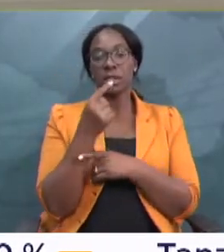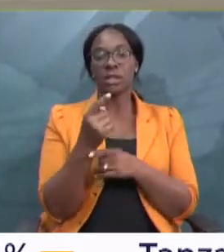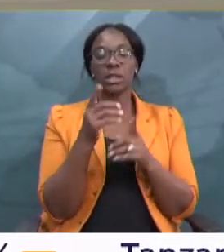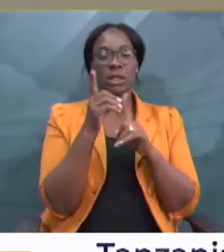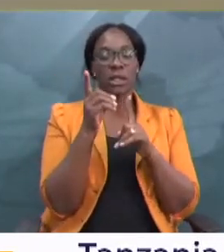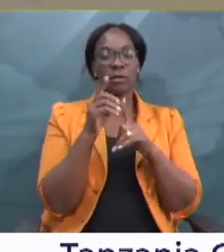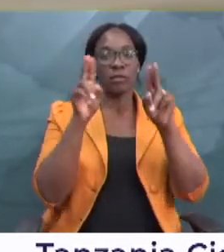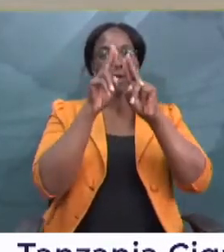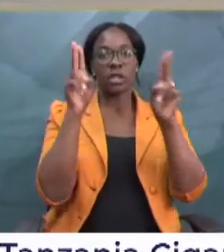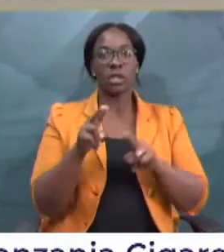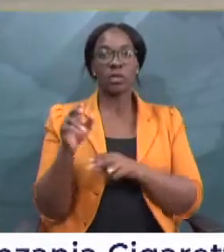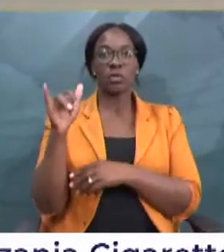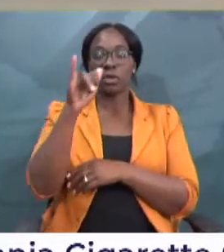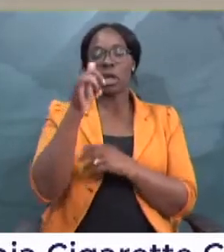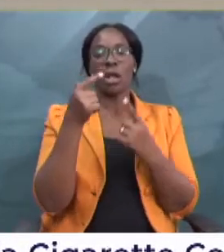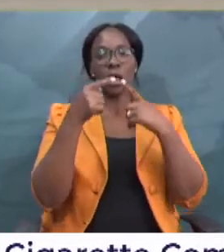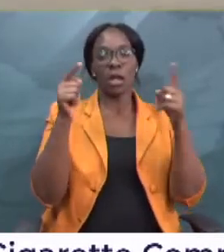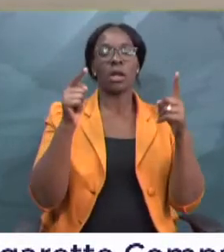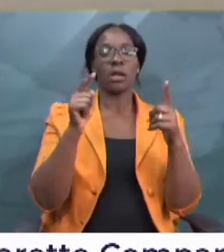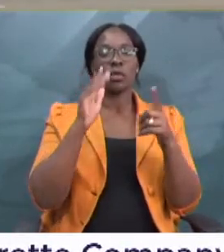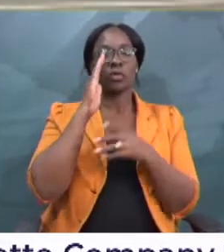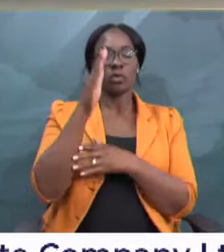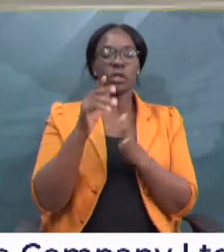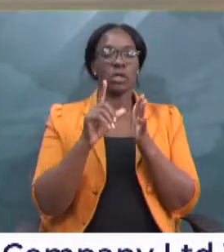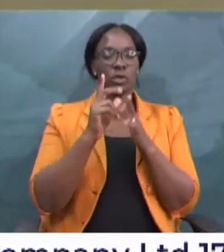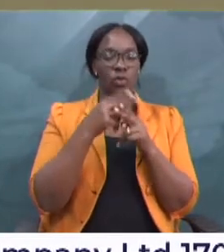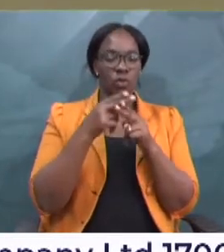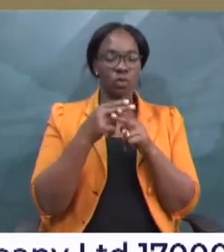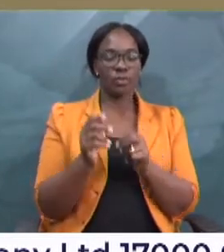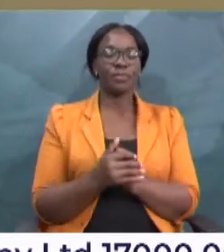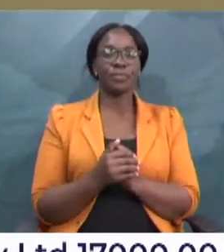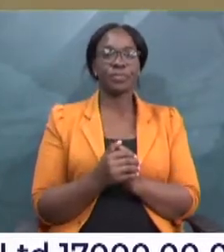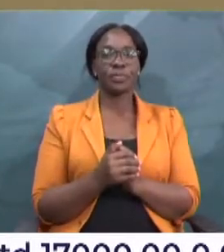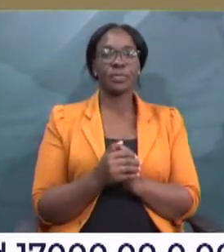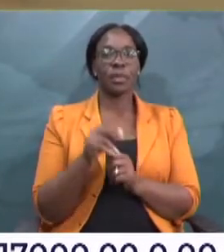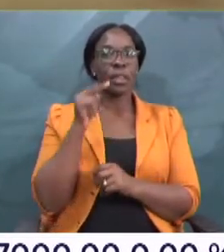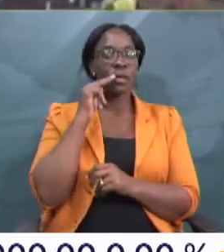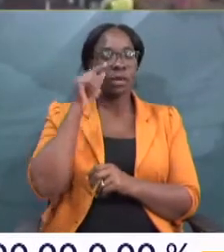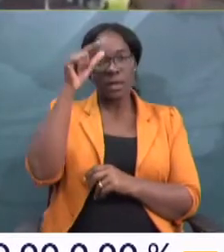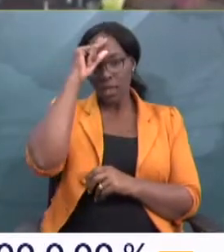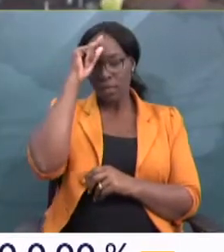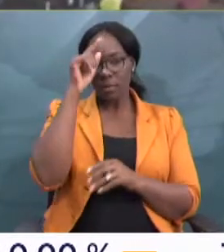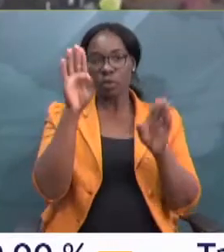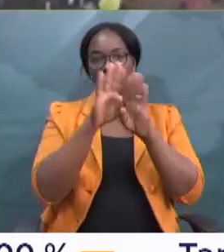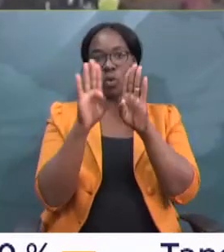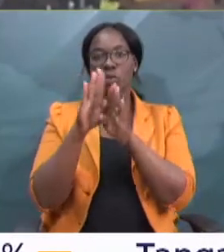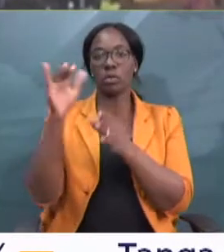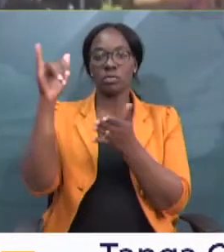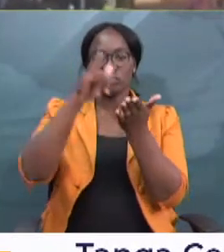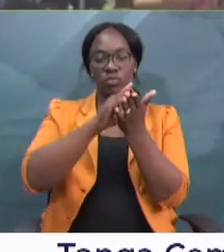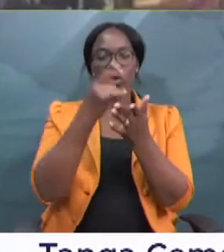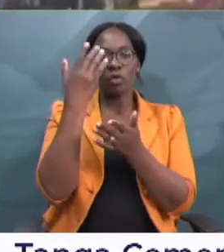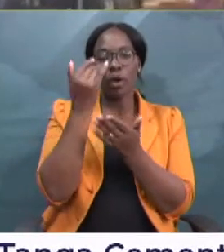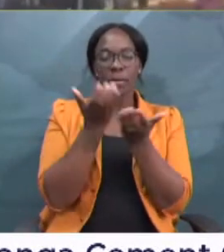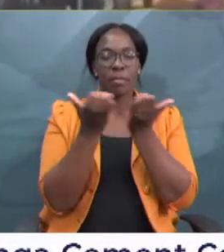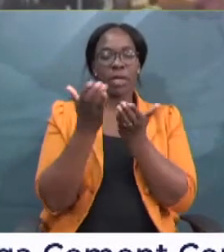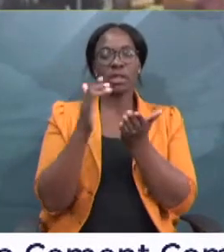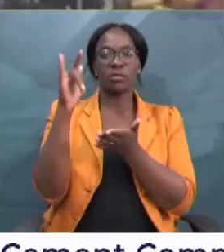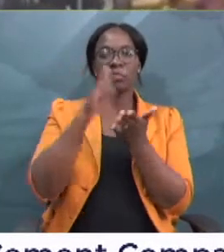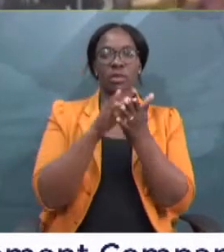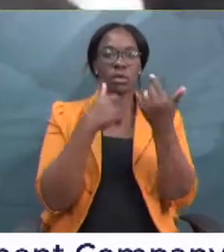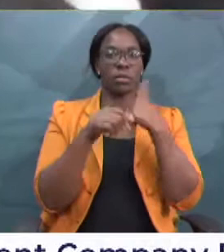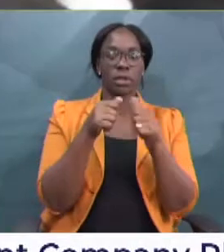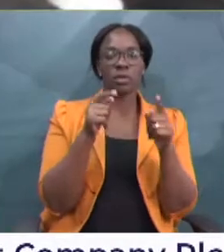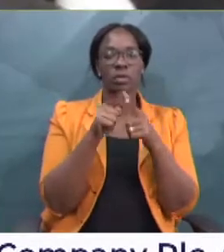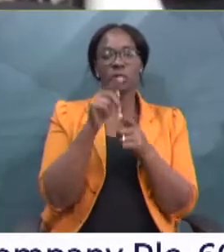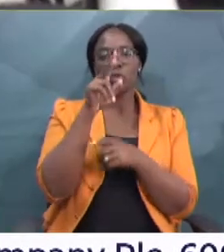for international flights will be announced in due course. The Nigerian government shut down airports for commercial flight operations on